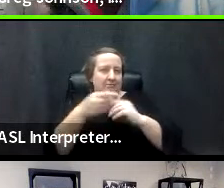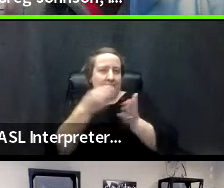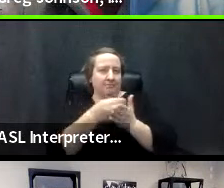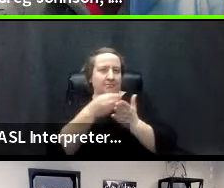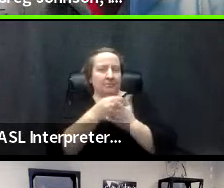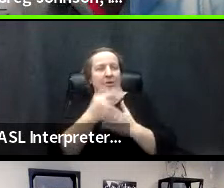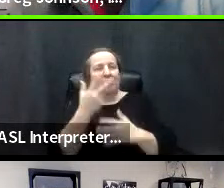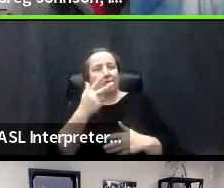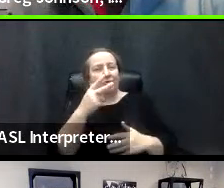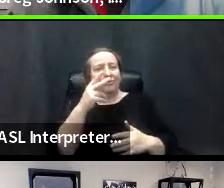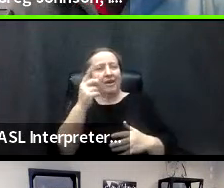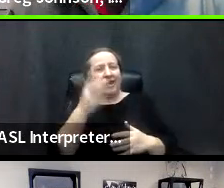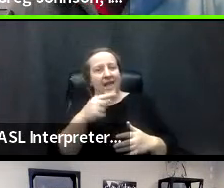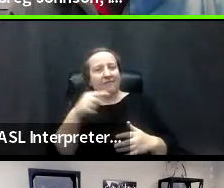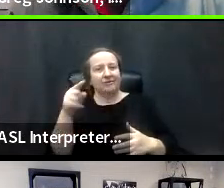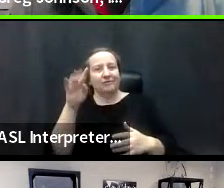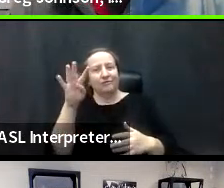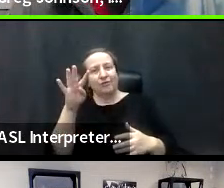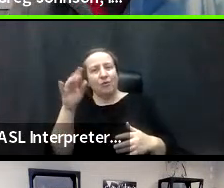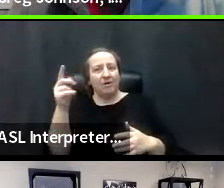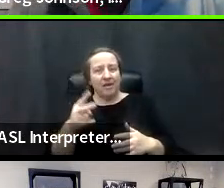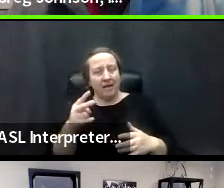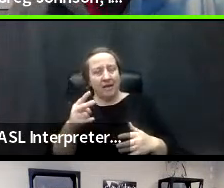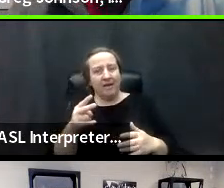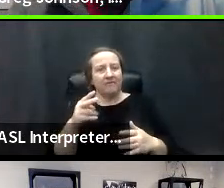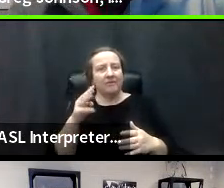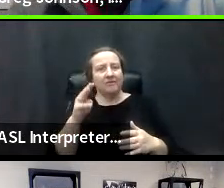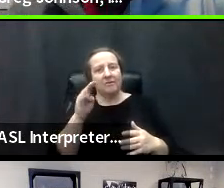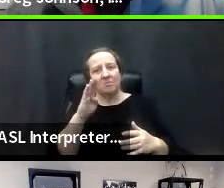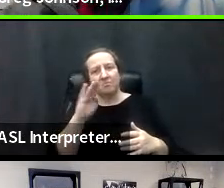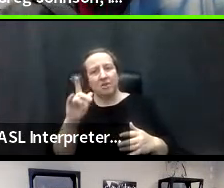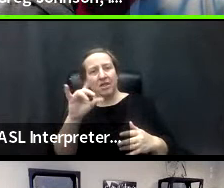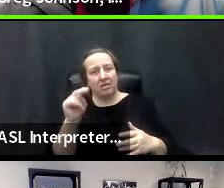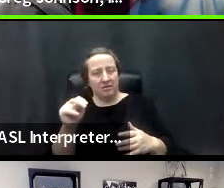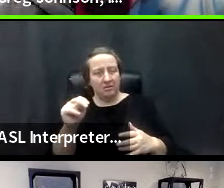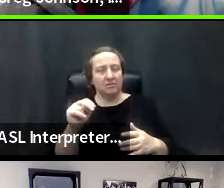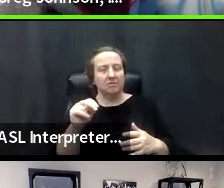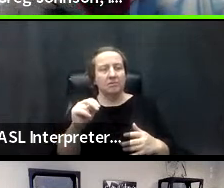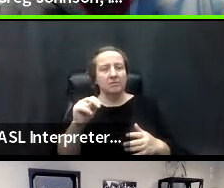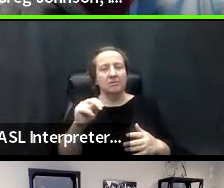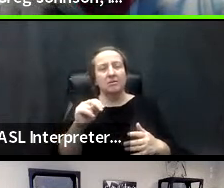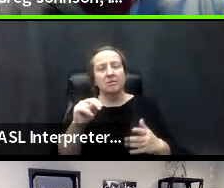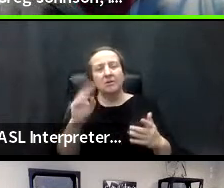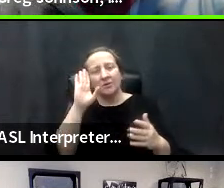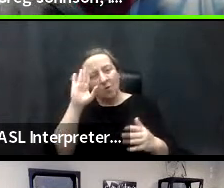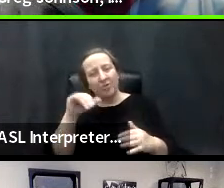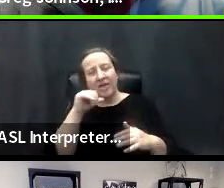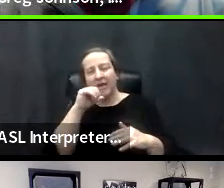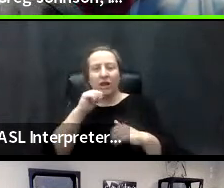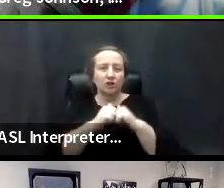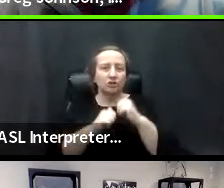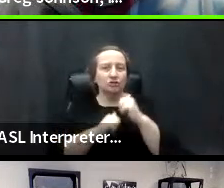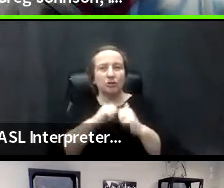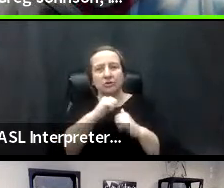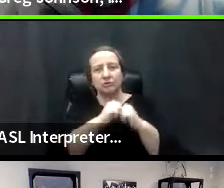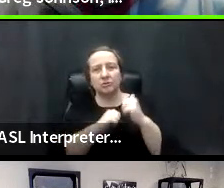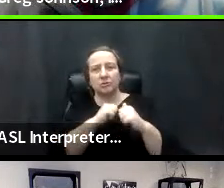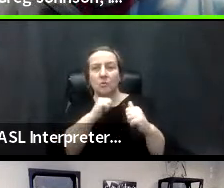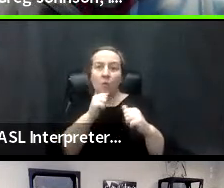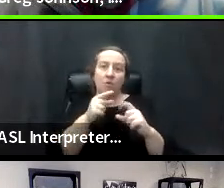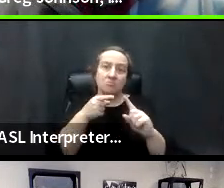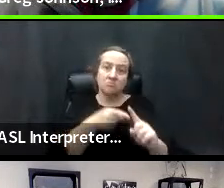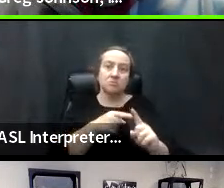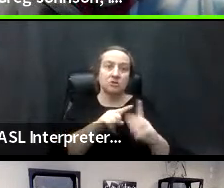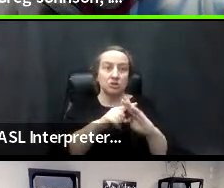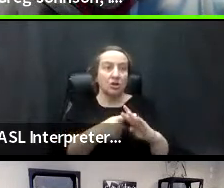the projection of year of expenditure. We know that construction is not slated to start